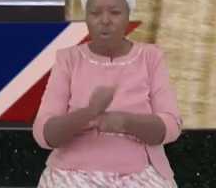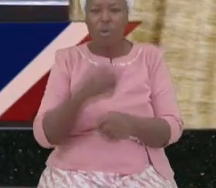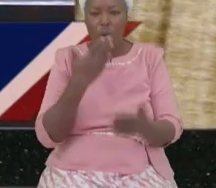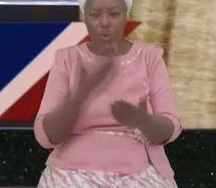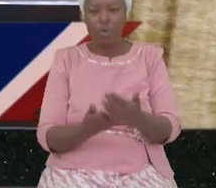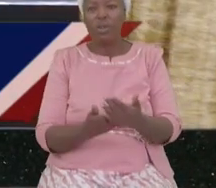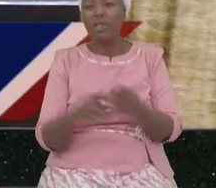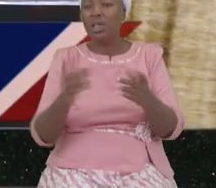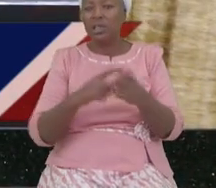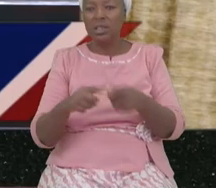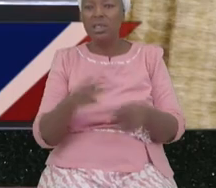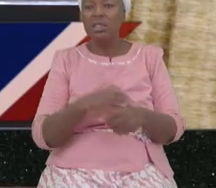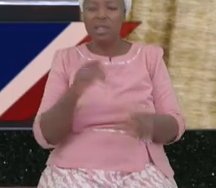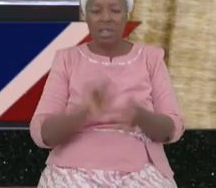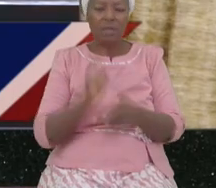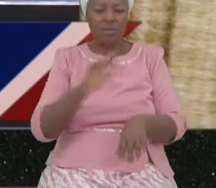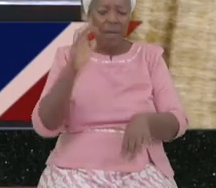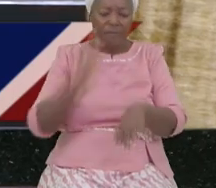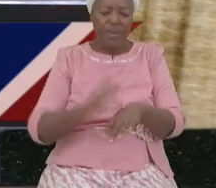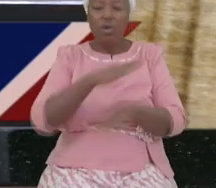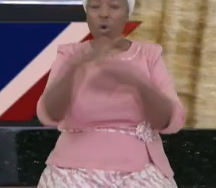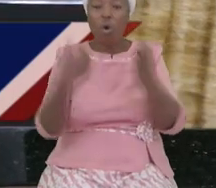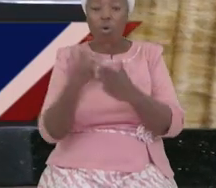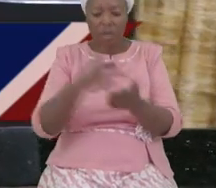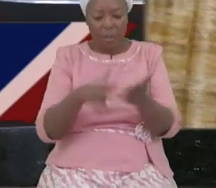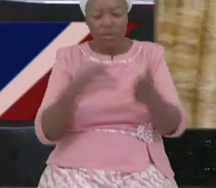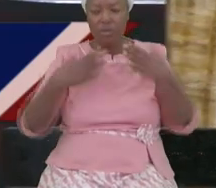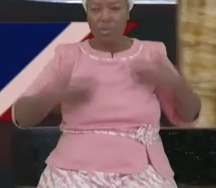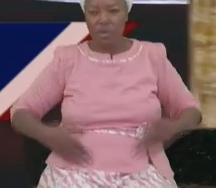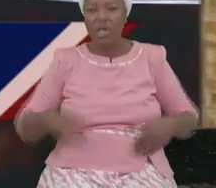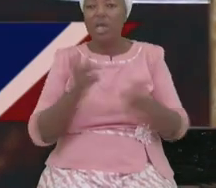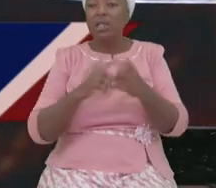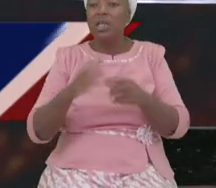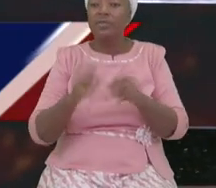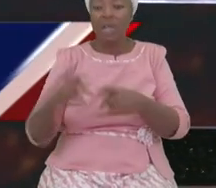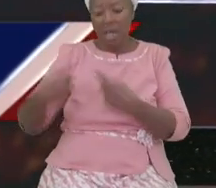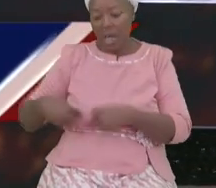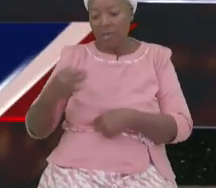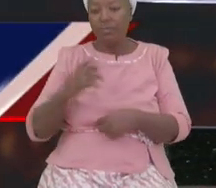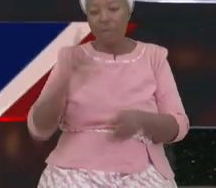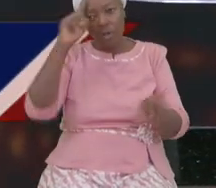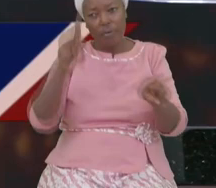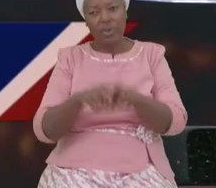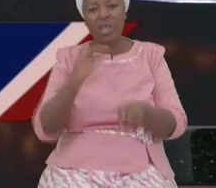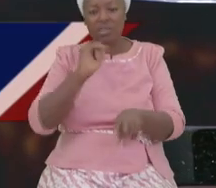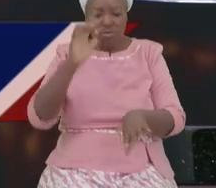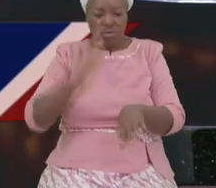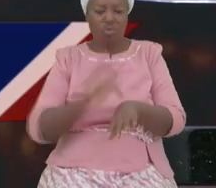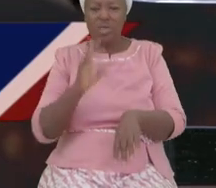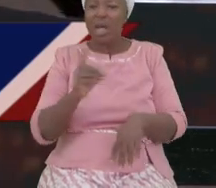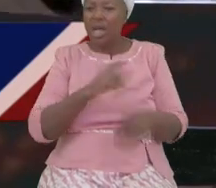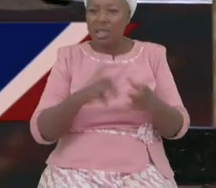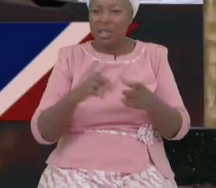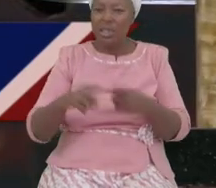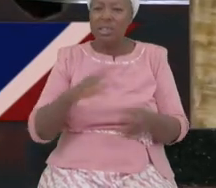taught to do, it will affect the whole body. And if the heart of the covenant is tampered with, then it